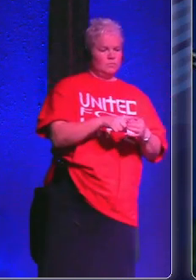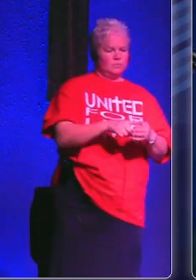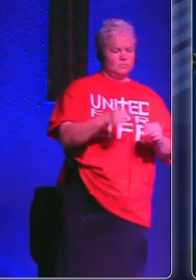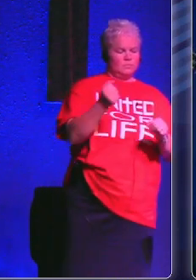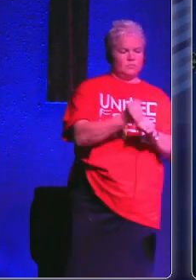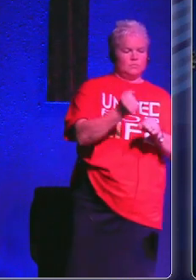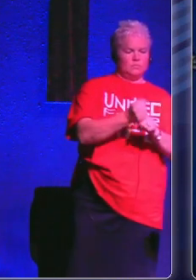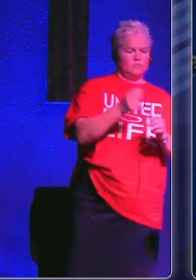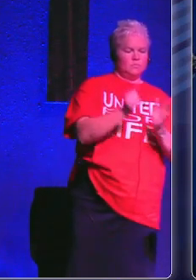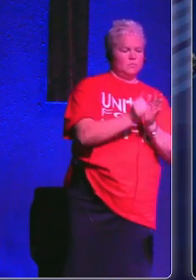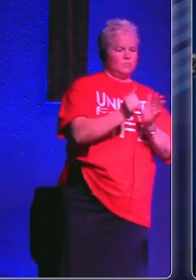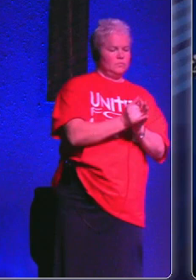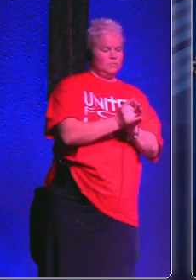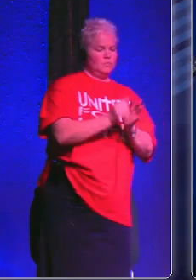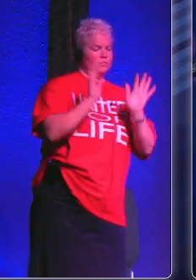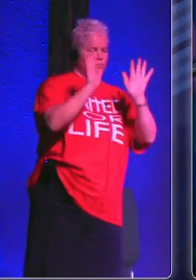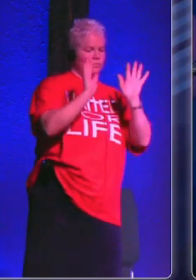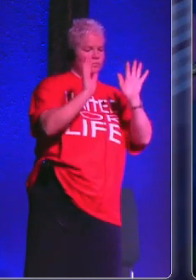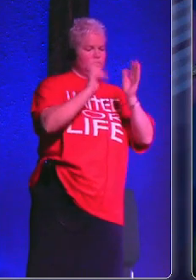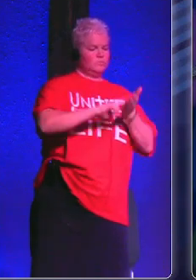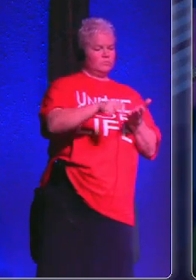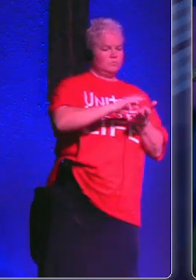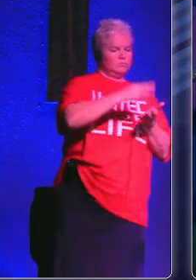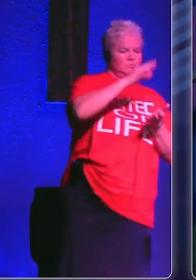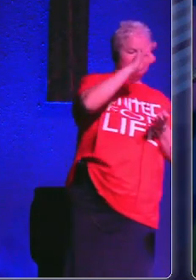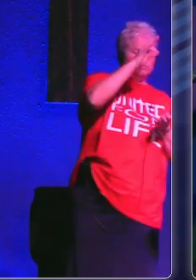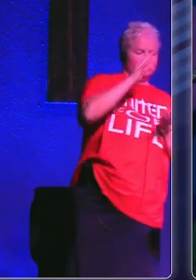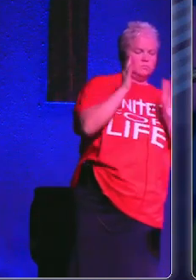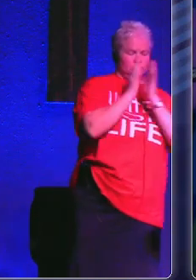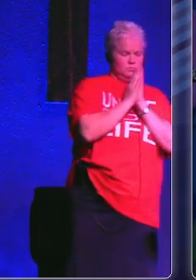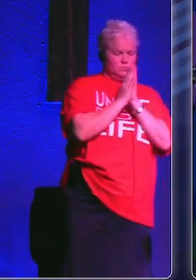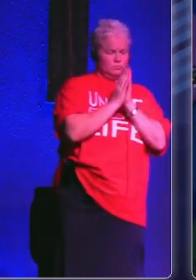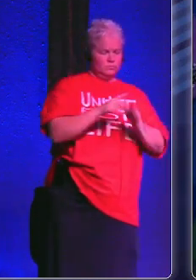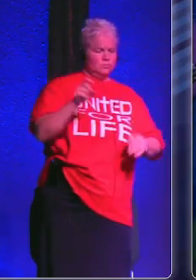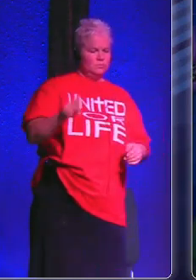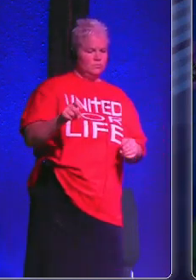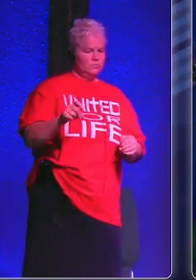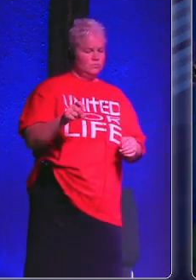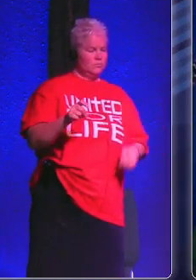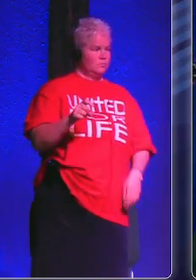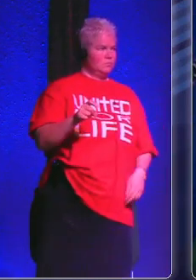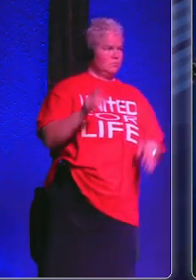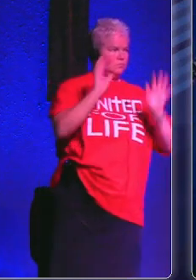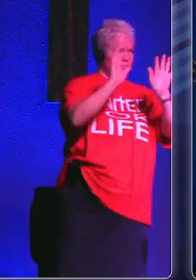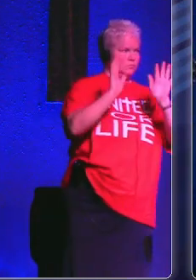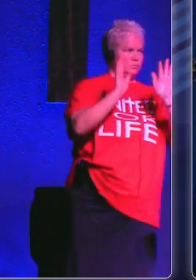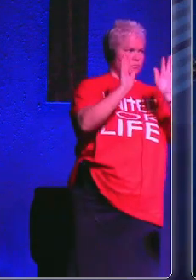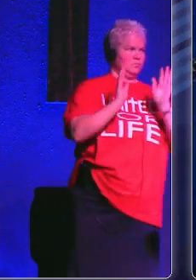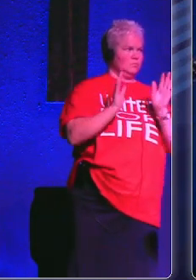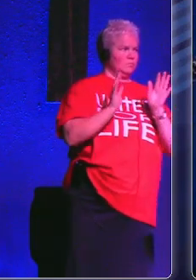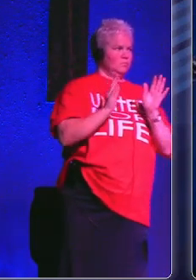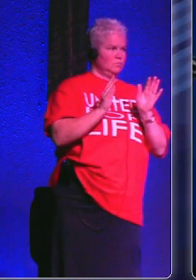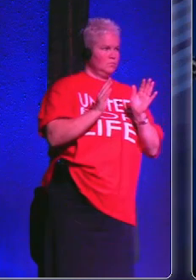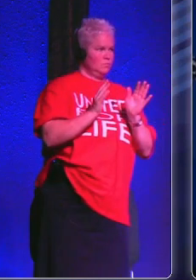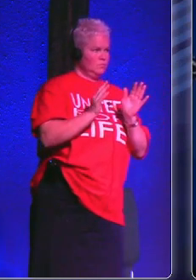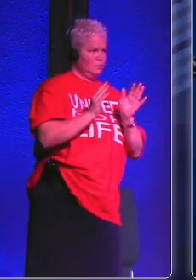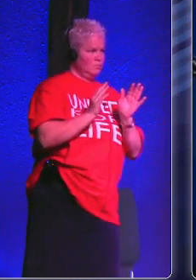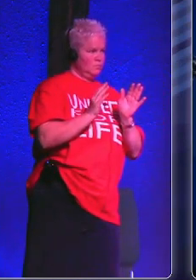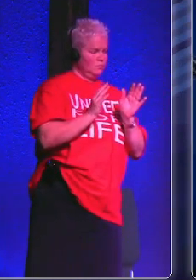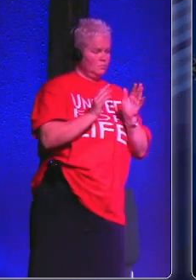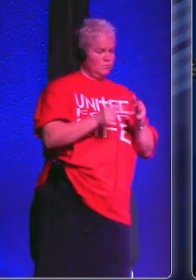it possible through the power of the Holy Spirit. We pray this in the bold, mighty,